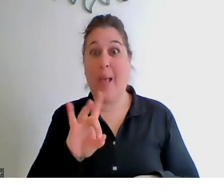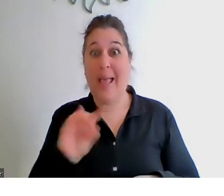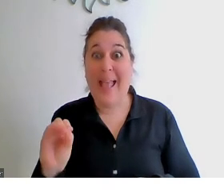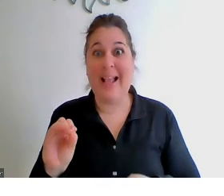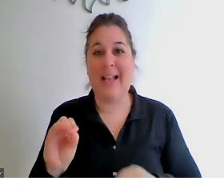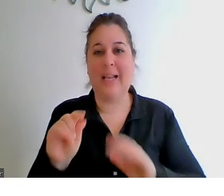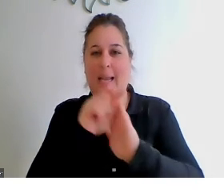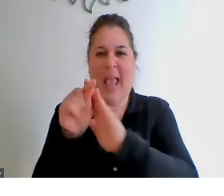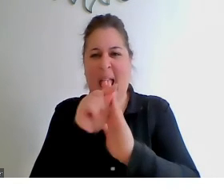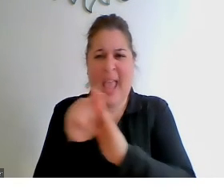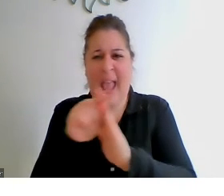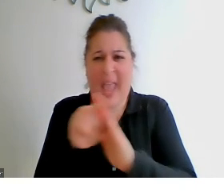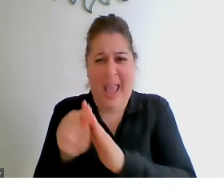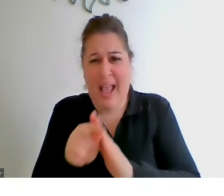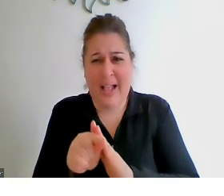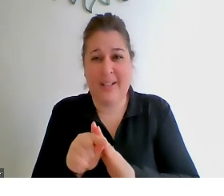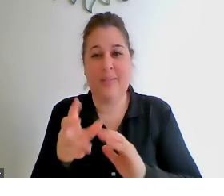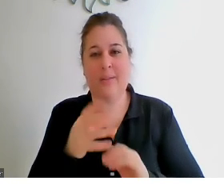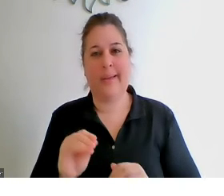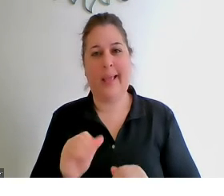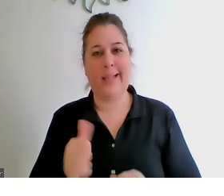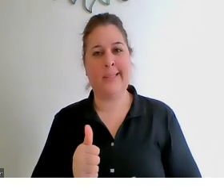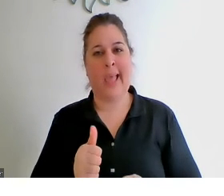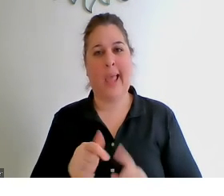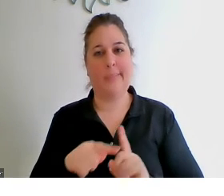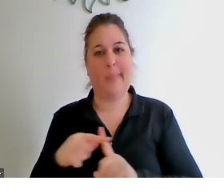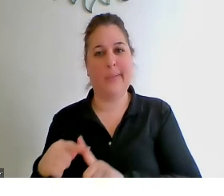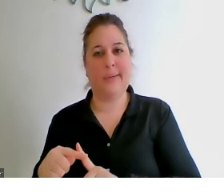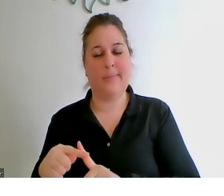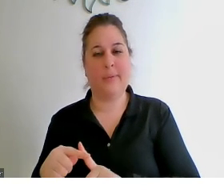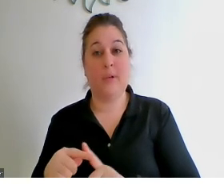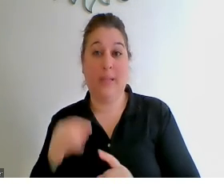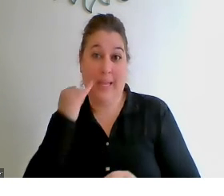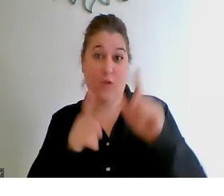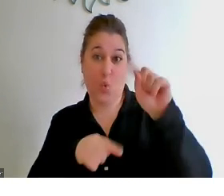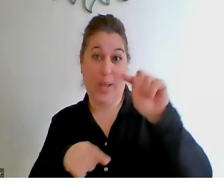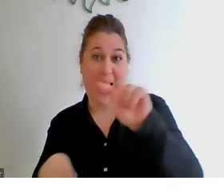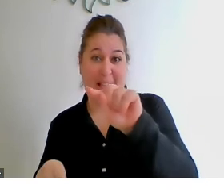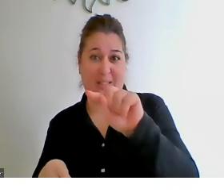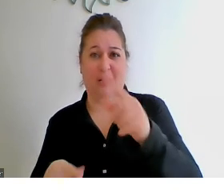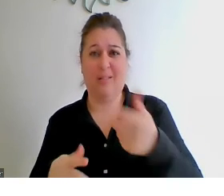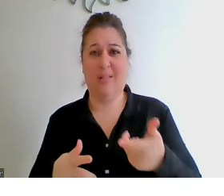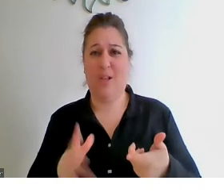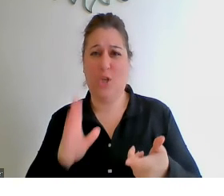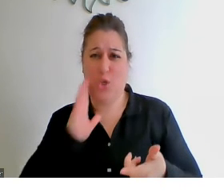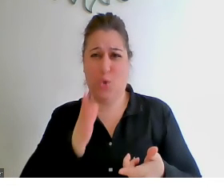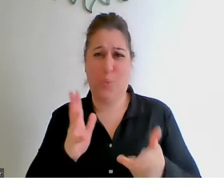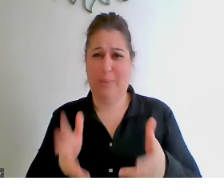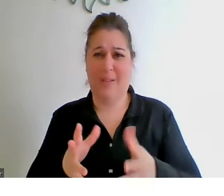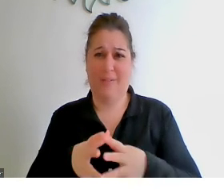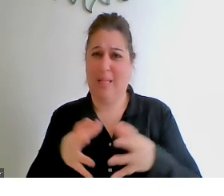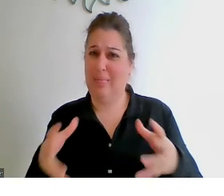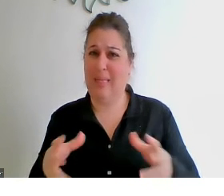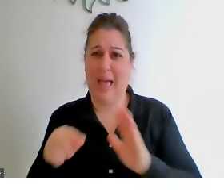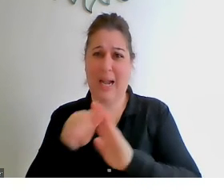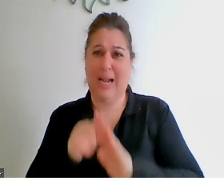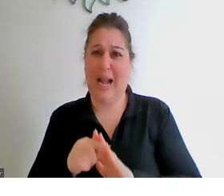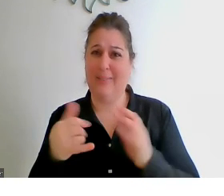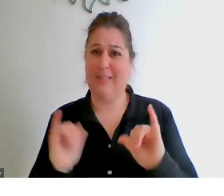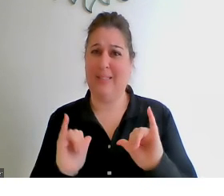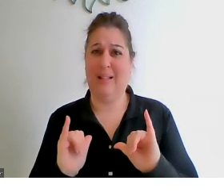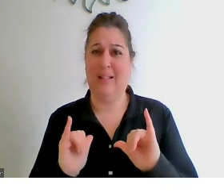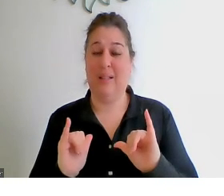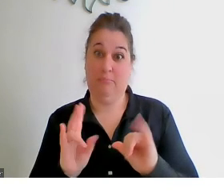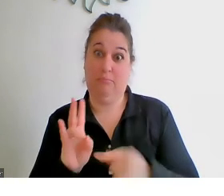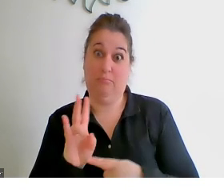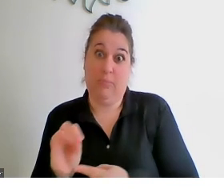10 positives. Well, when you cancel the opposites, all the 10 positives go away. You're left with a bunch of negatives.